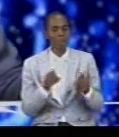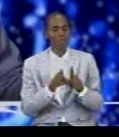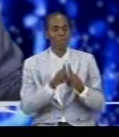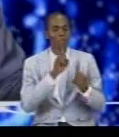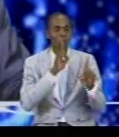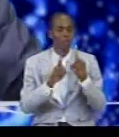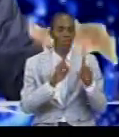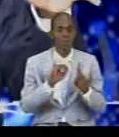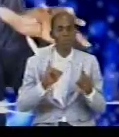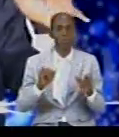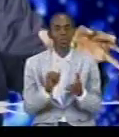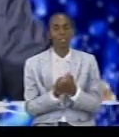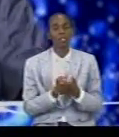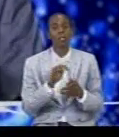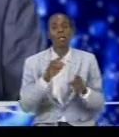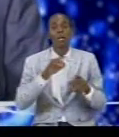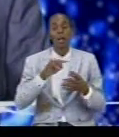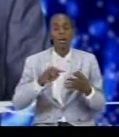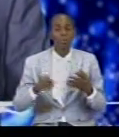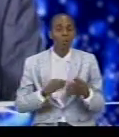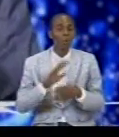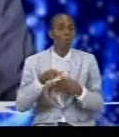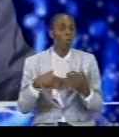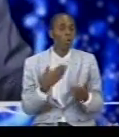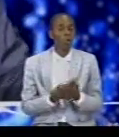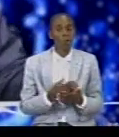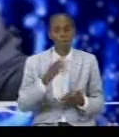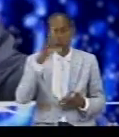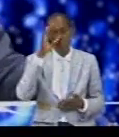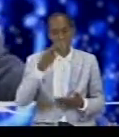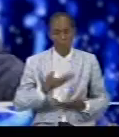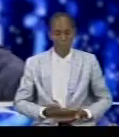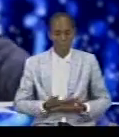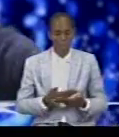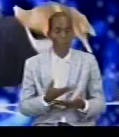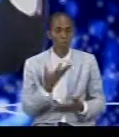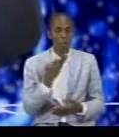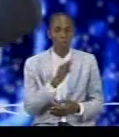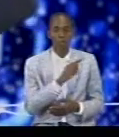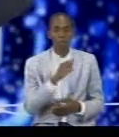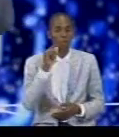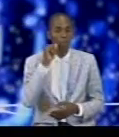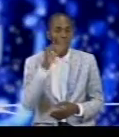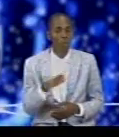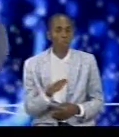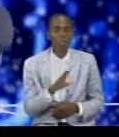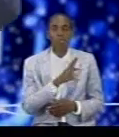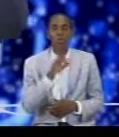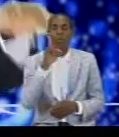Baptist. No one born of a woman is greater than John the Baptist. John the